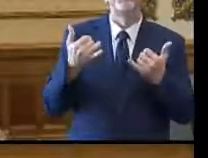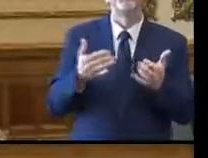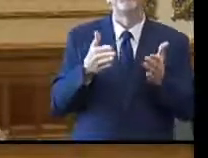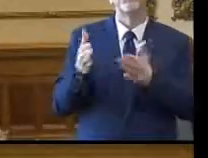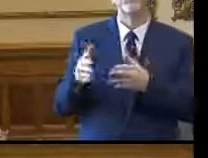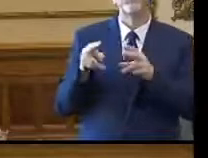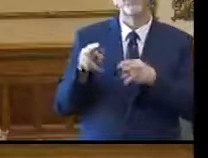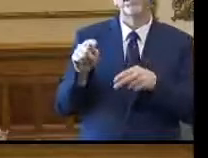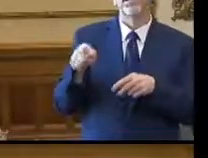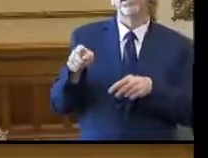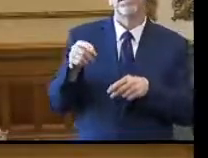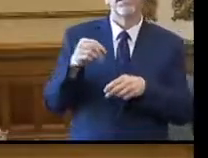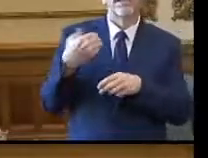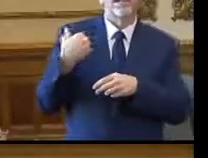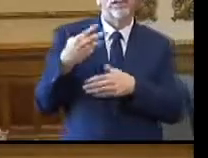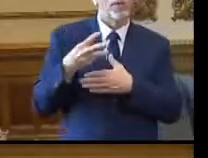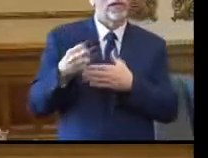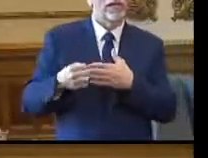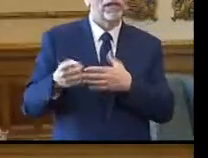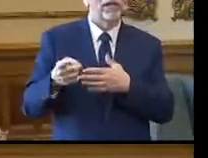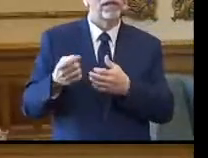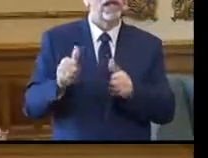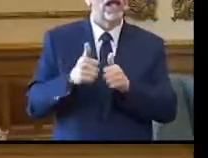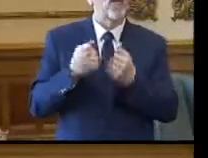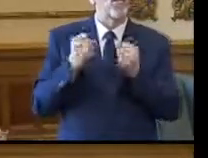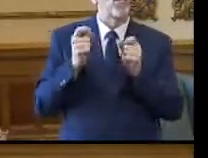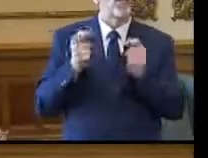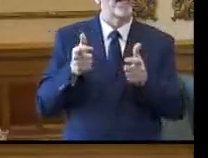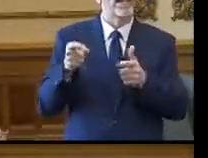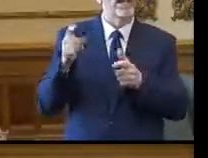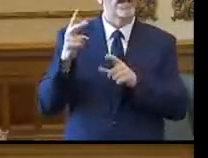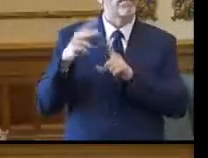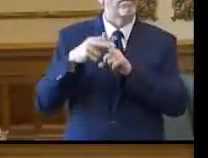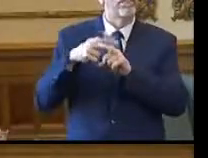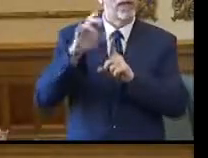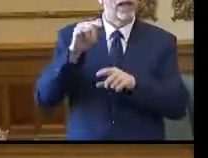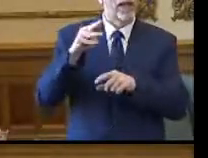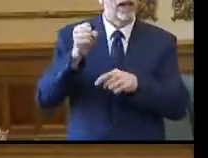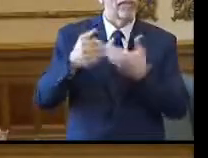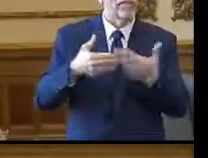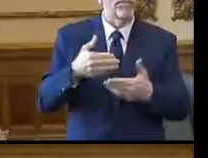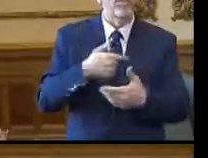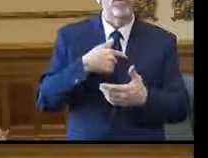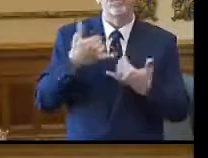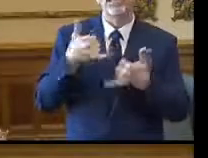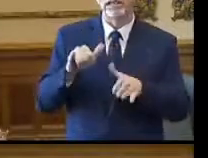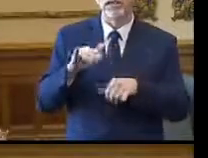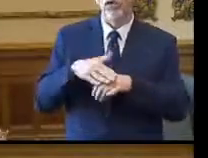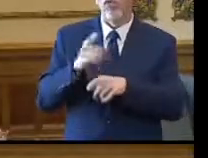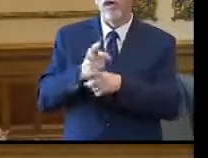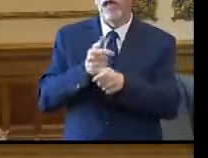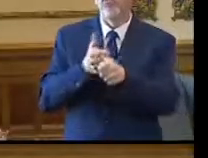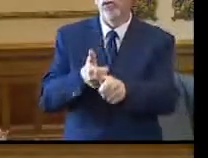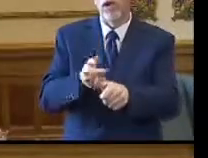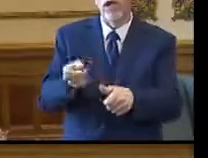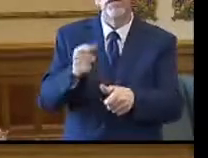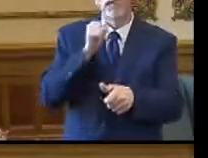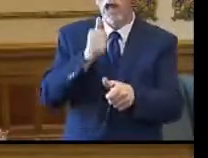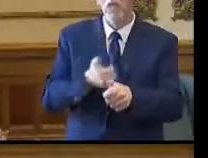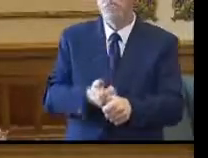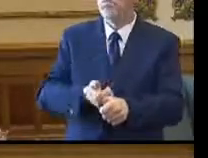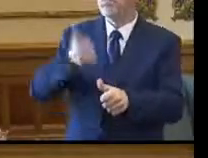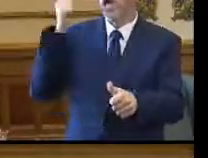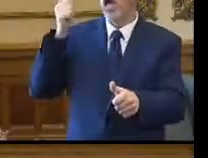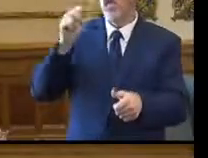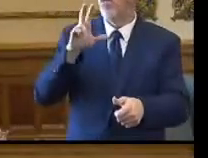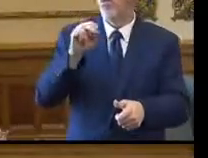taking a look at over the weekend just how quickly those claims were coming out, we still are on track. So there isn't a huge backlog right